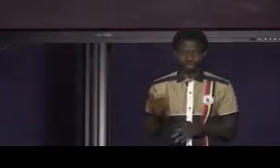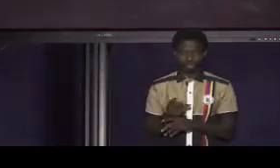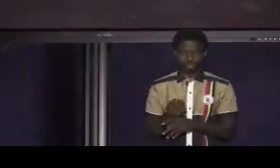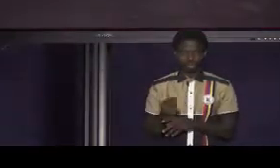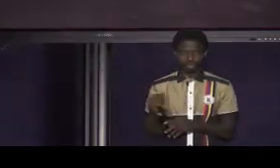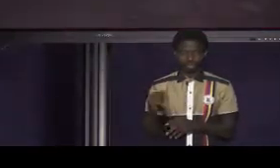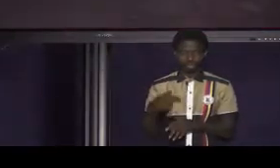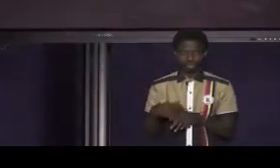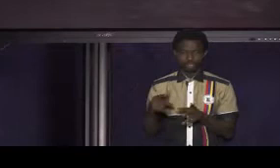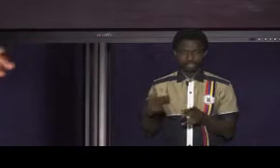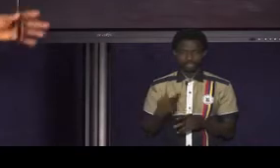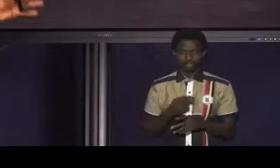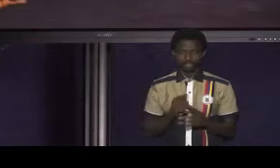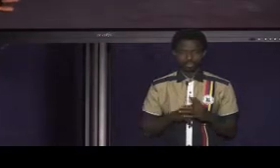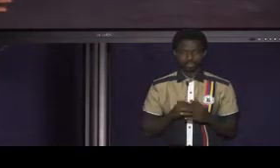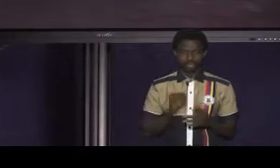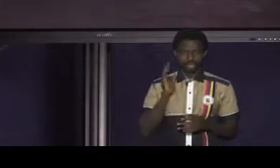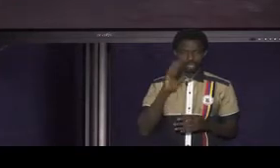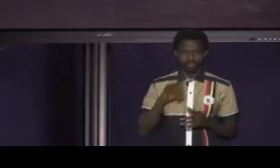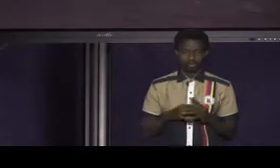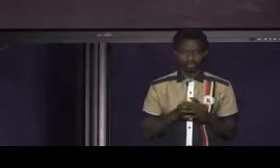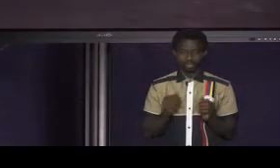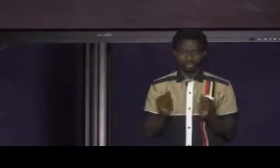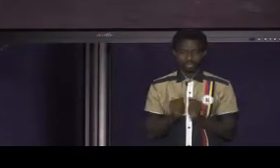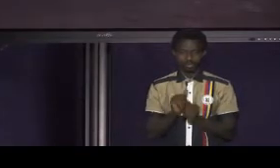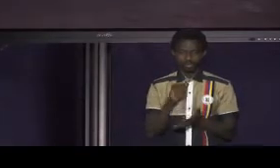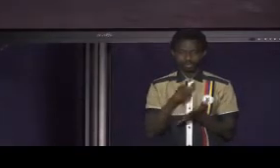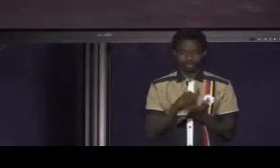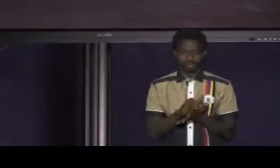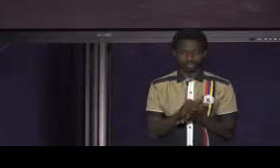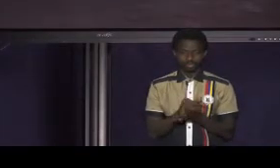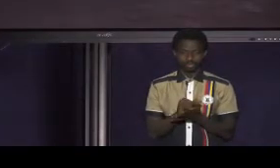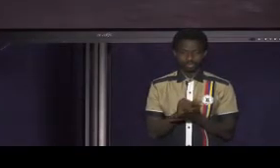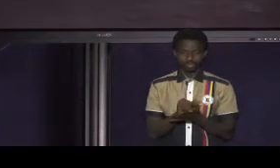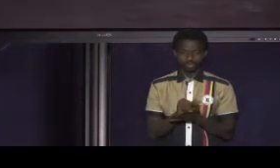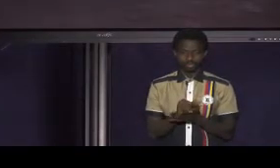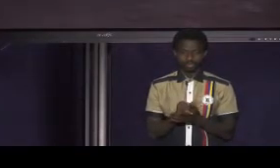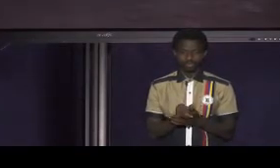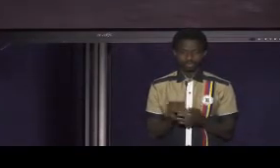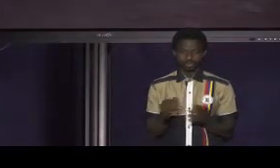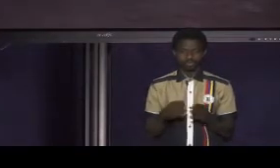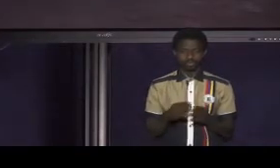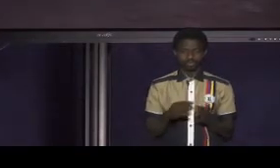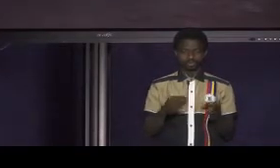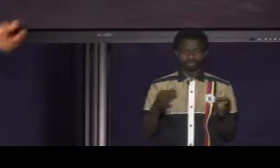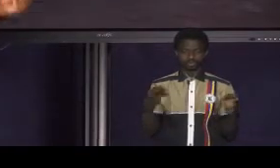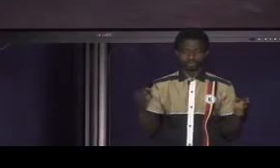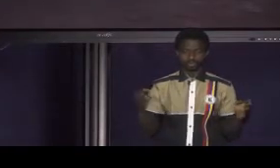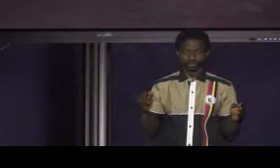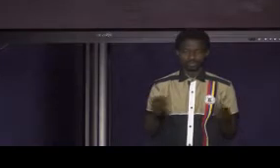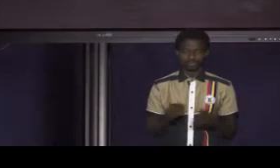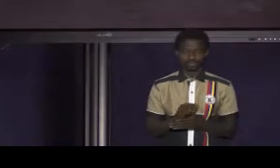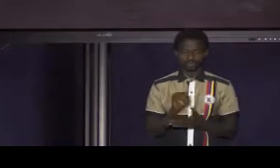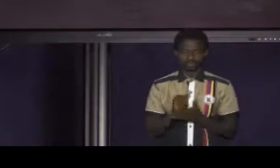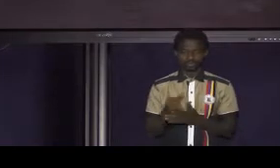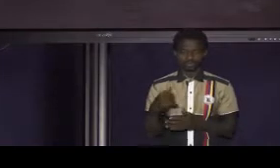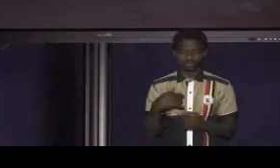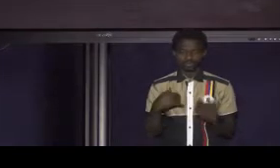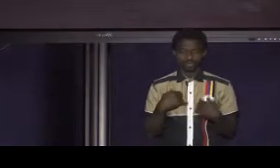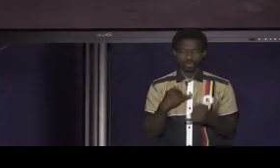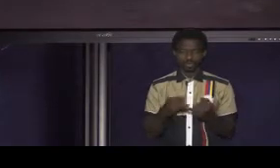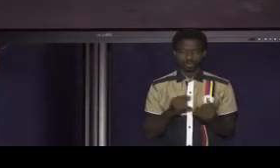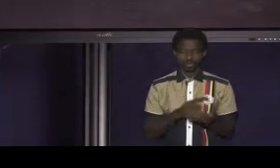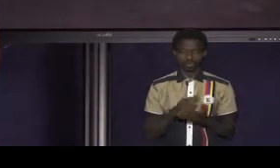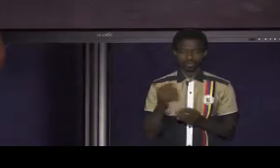much time, let's get started. I will begin with that fact check that we had last week. The sum of angles